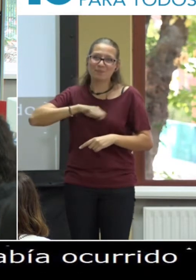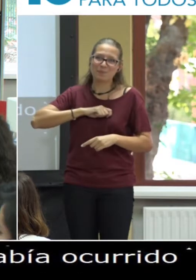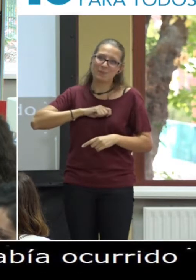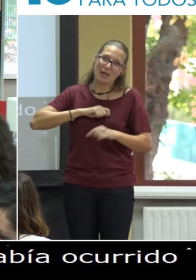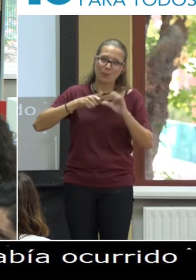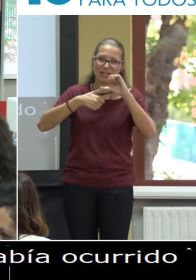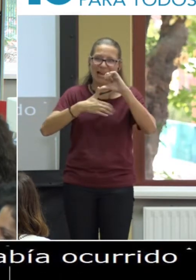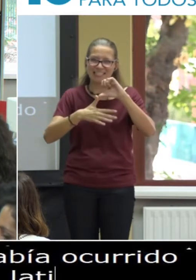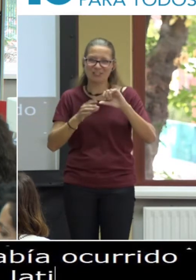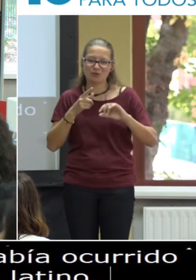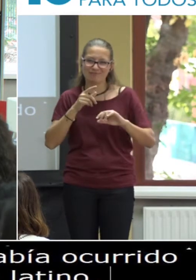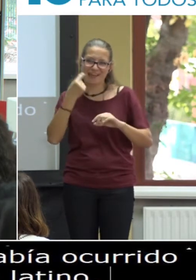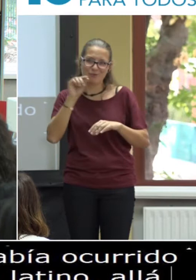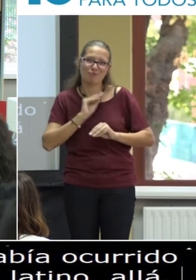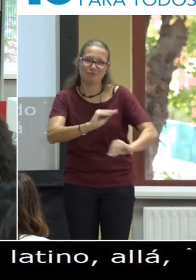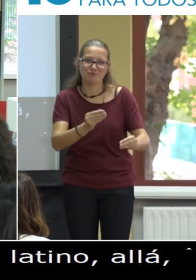there, but it didn't work.